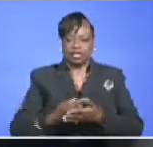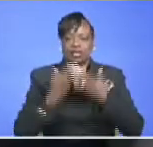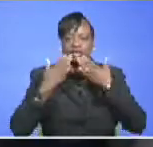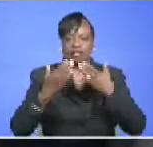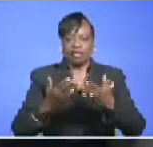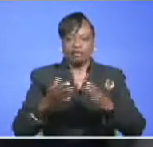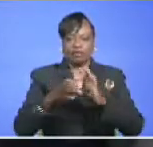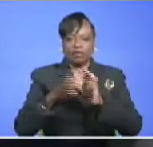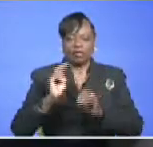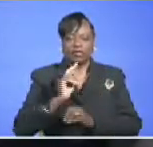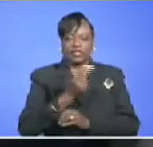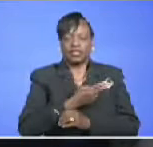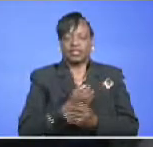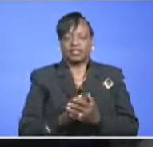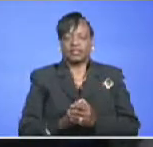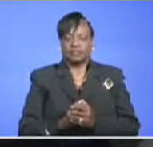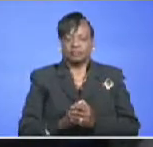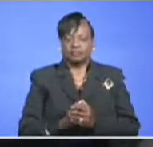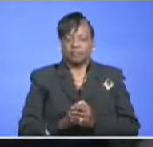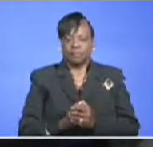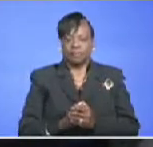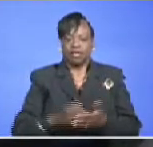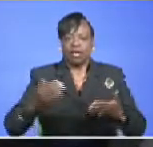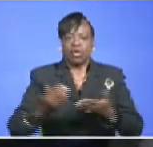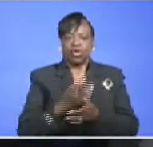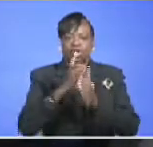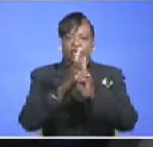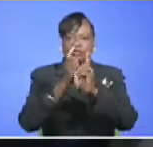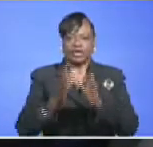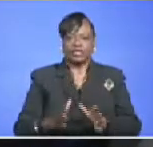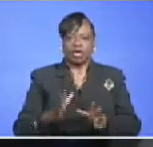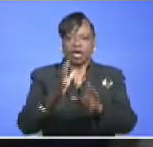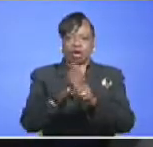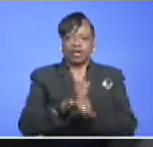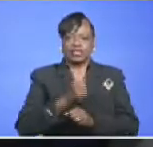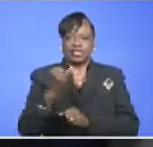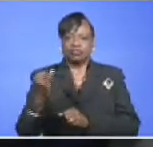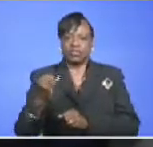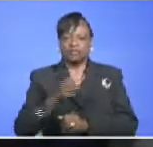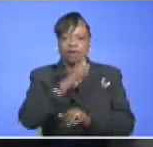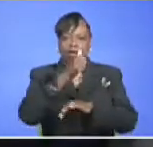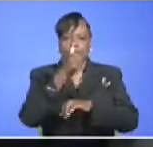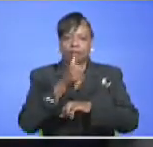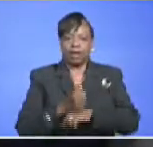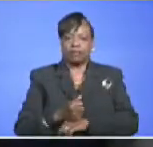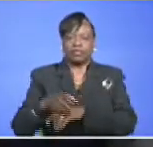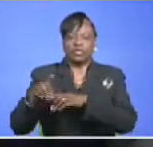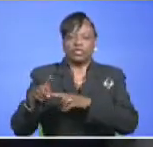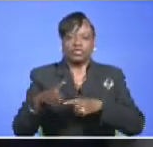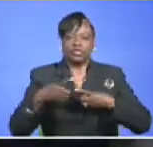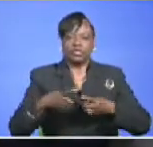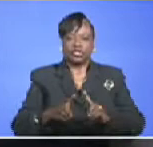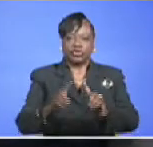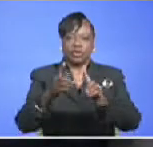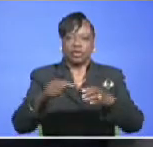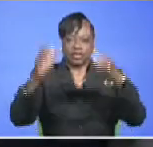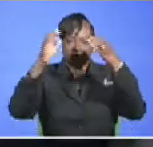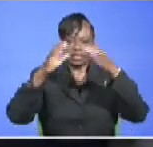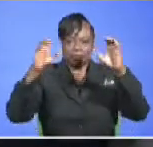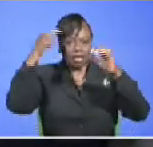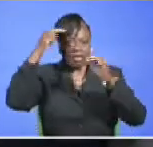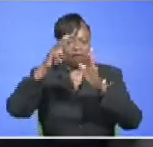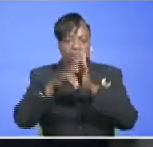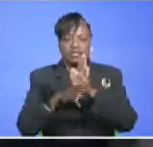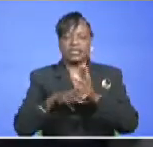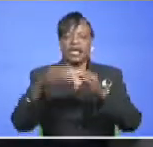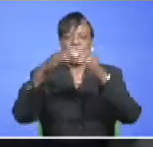for starting your week of news off with us. The new director received his instruments of appointment during a brief ceremony at Government House this morning.